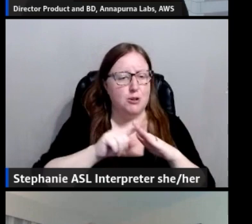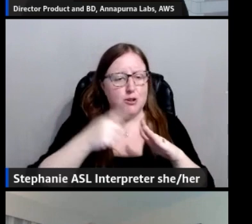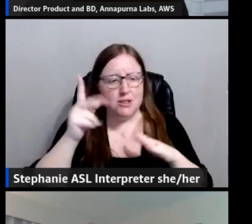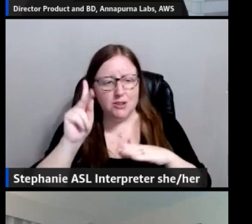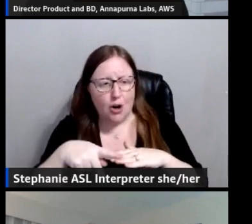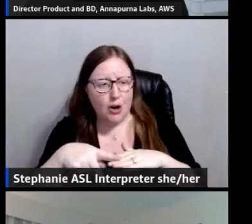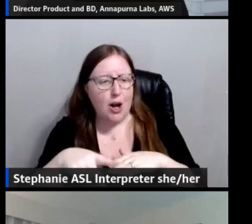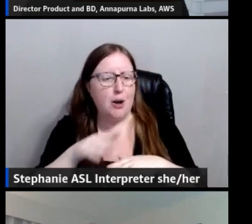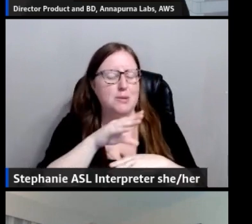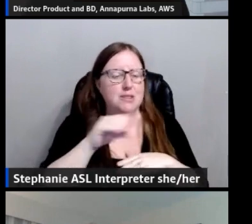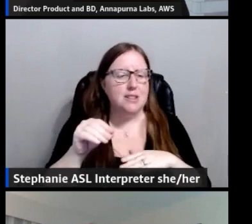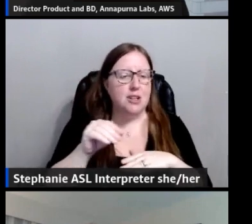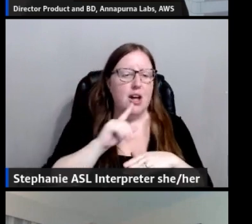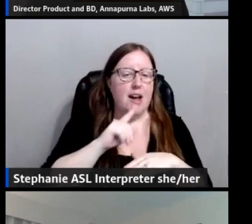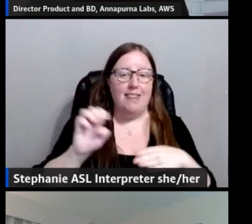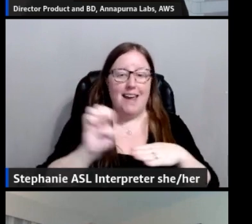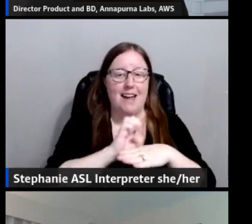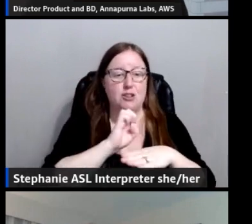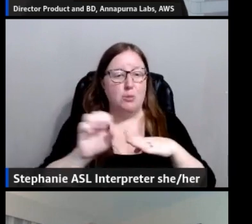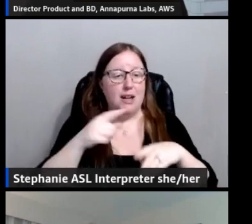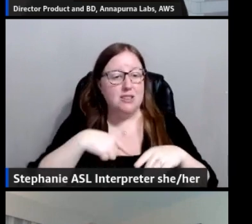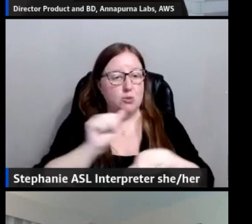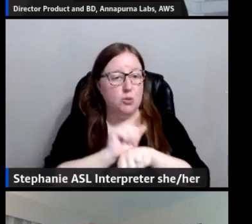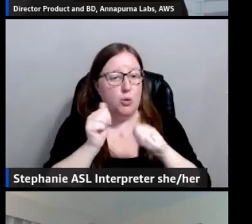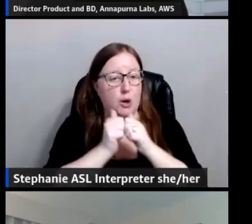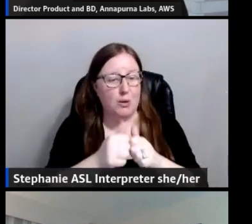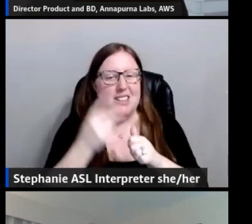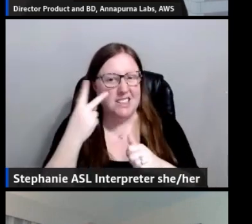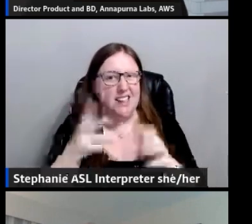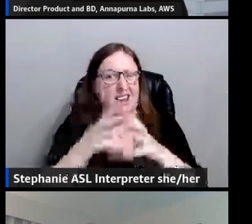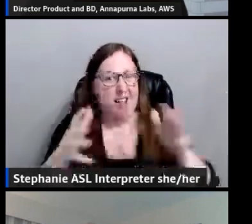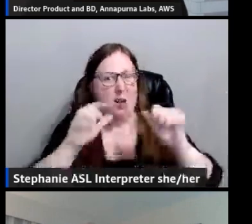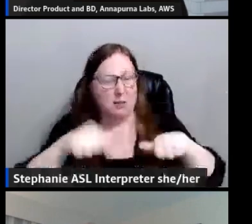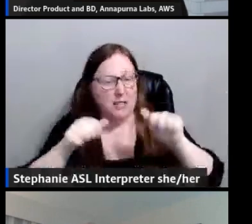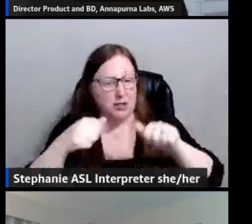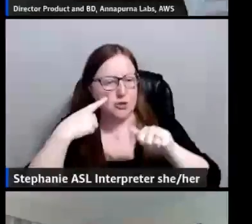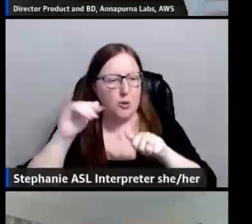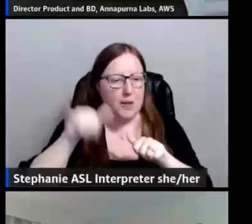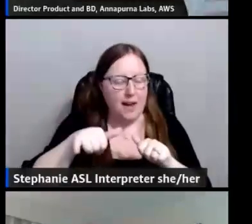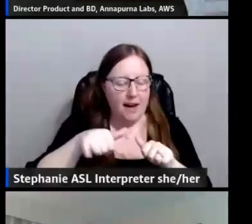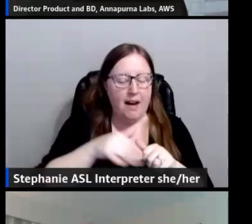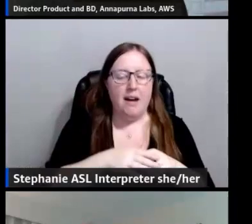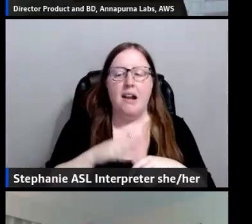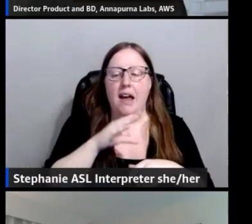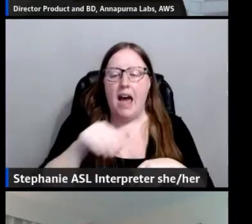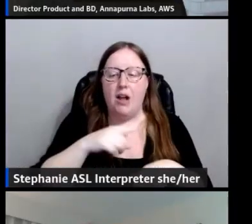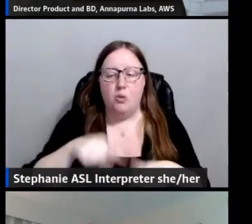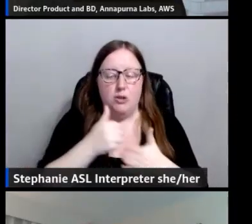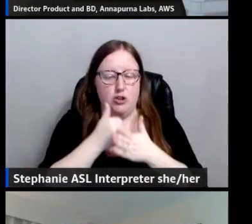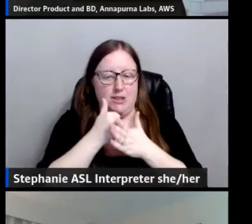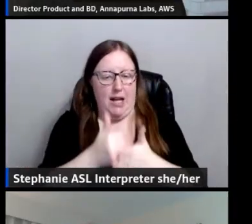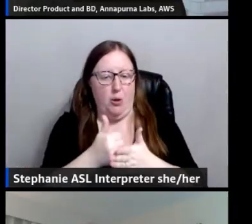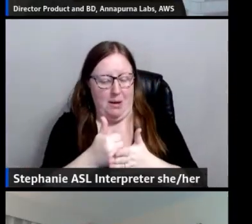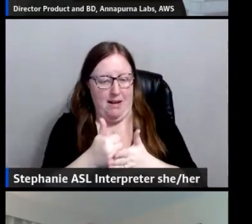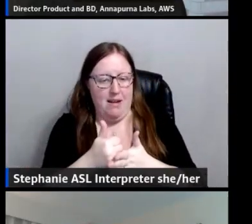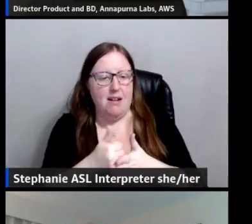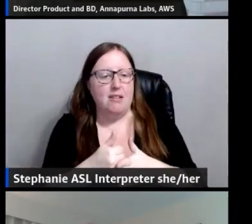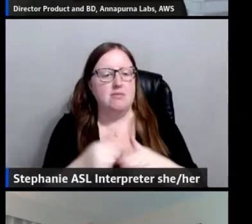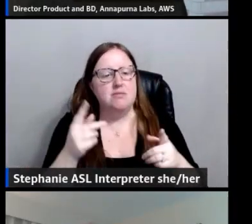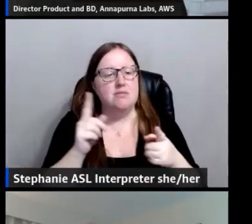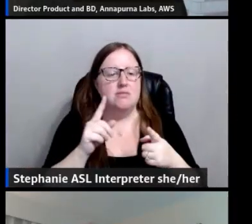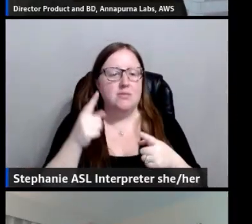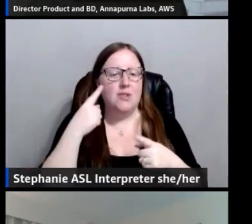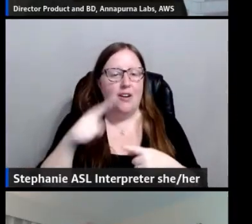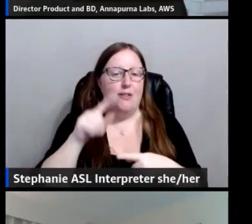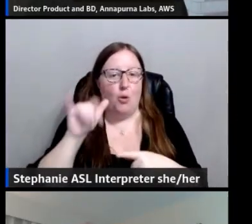the enterprises that we work with see a lot of potential in, and we are just enabling the best hardware for the